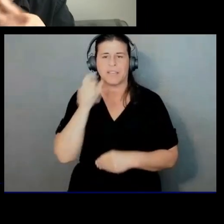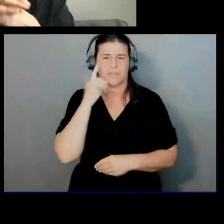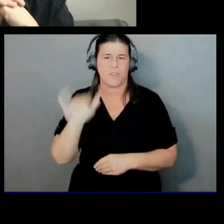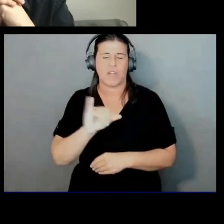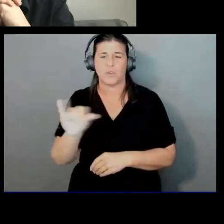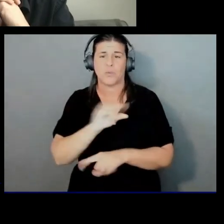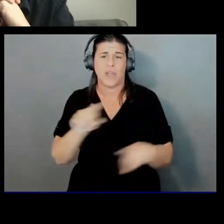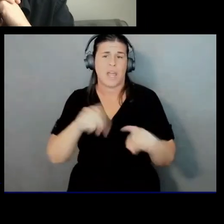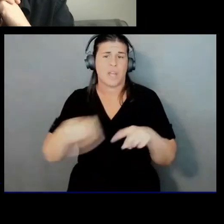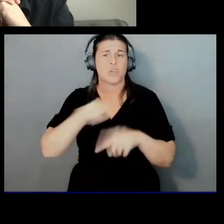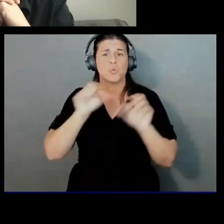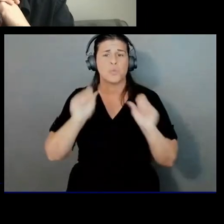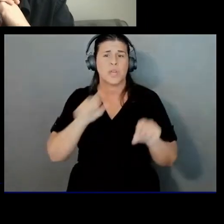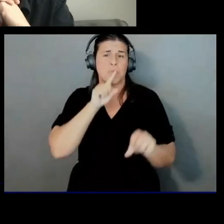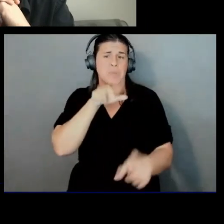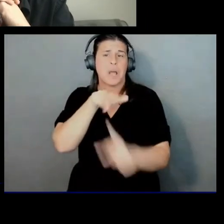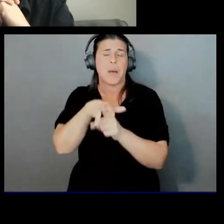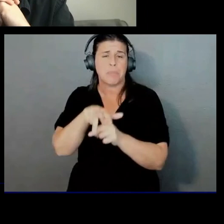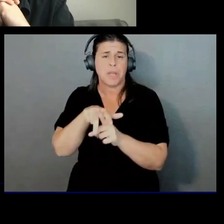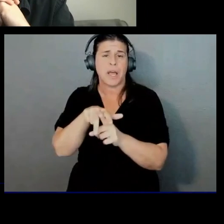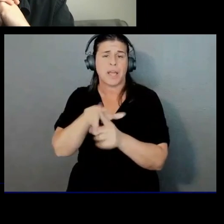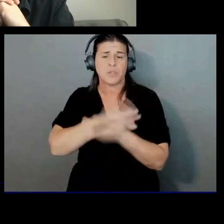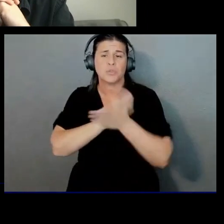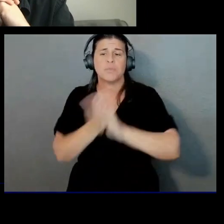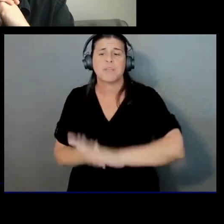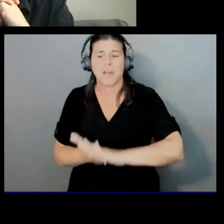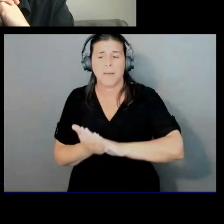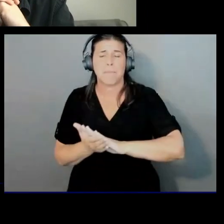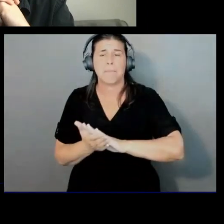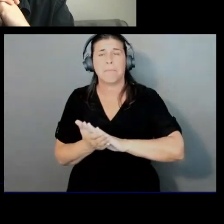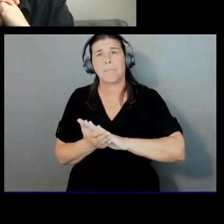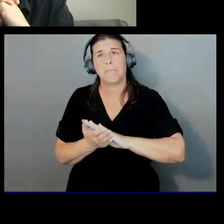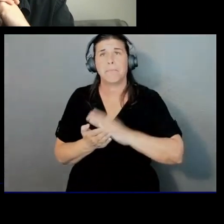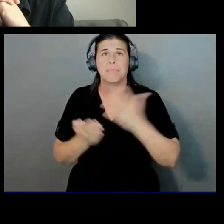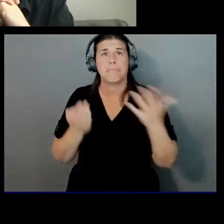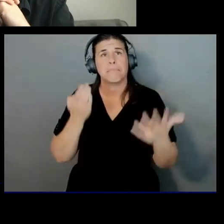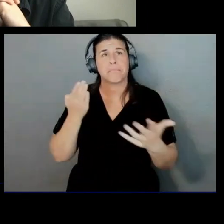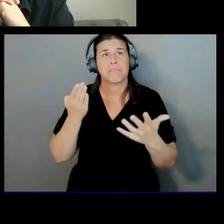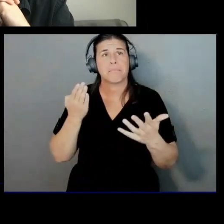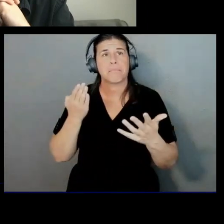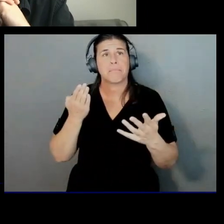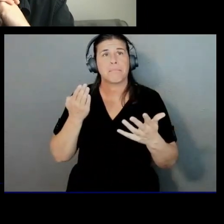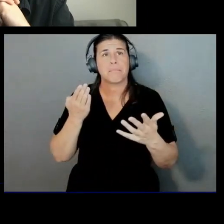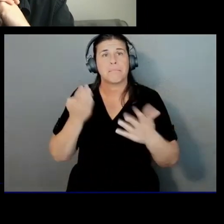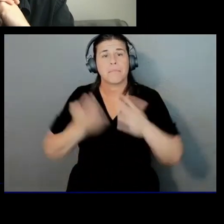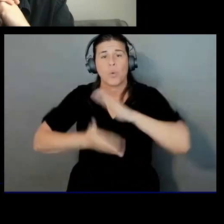able to apply to be able to run on a real quantum computer.